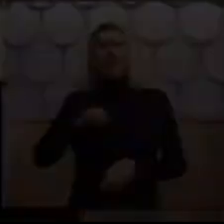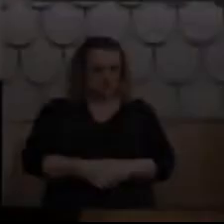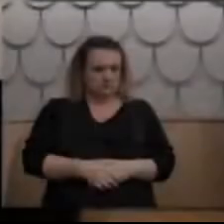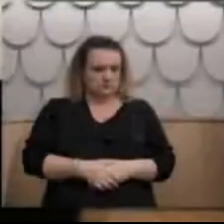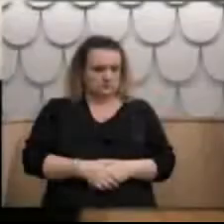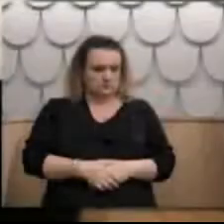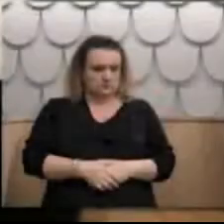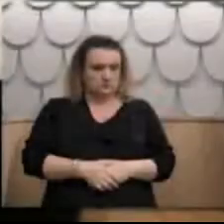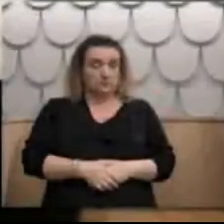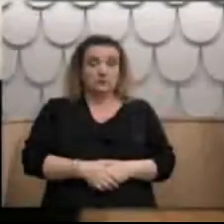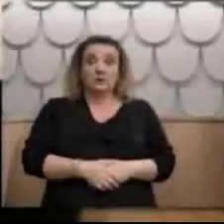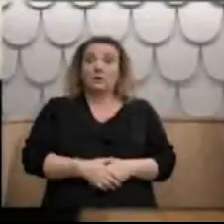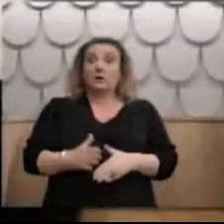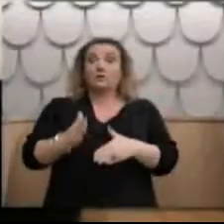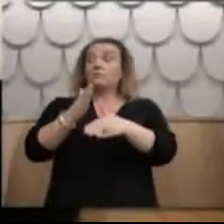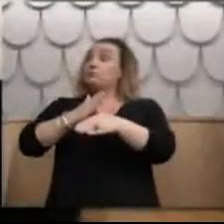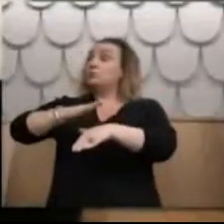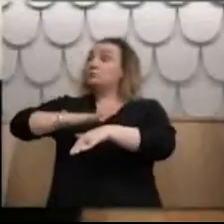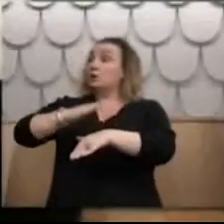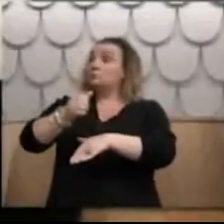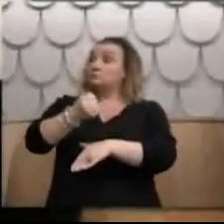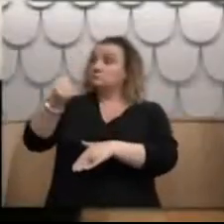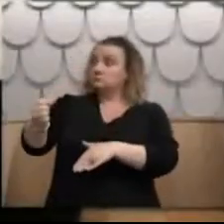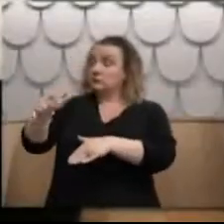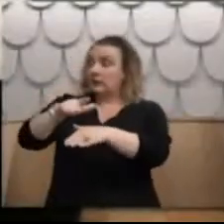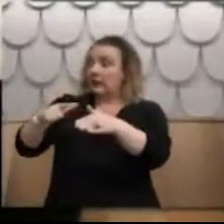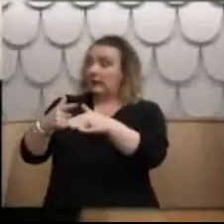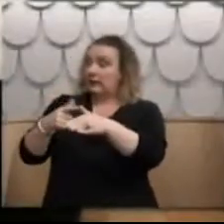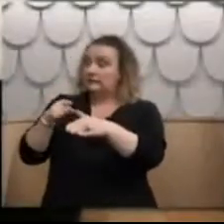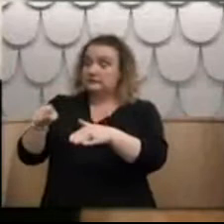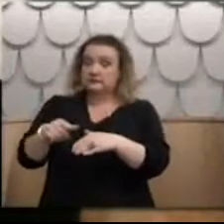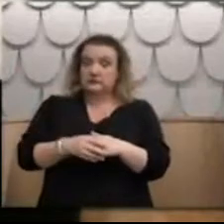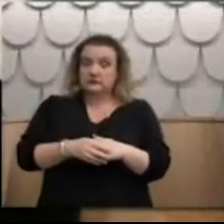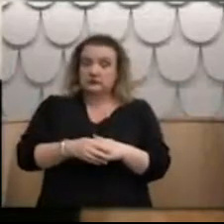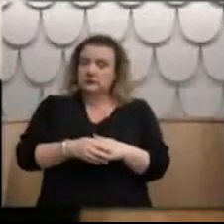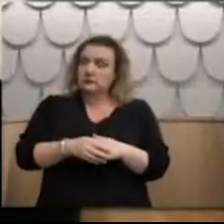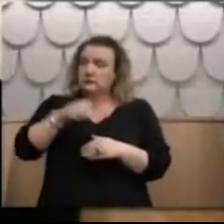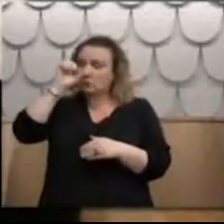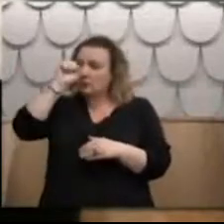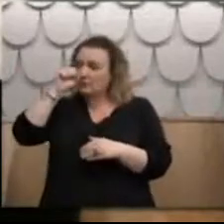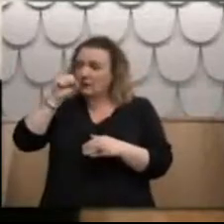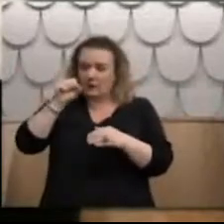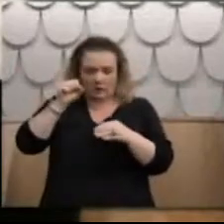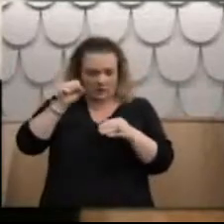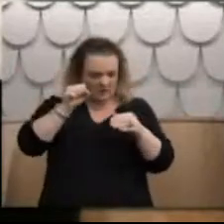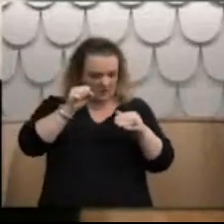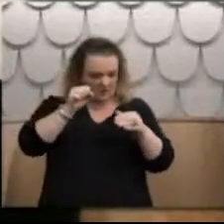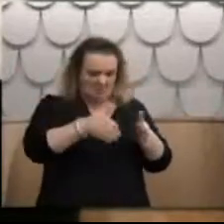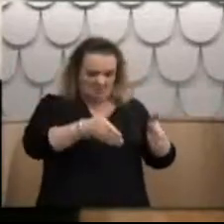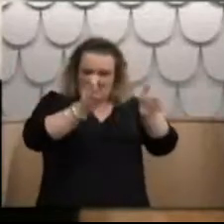First went to Lake Alice. Do you remember what the buildings, what the whare were like?